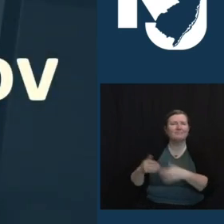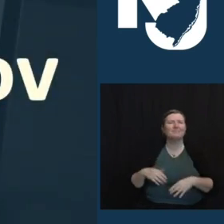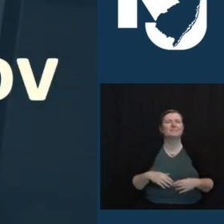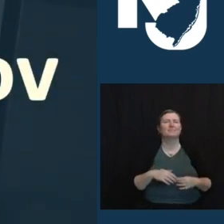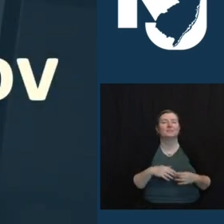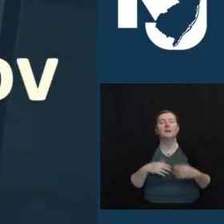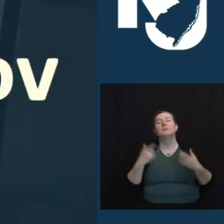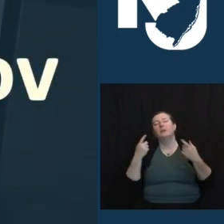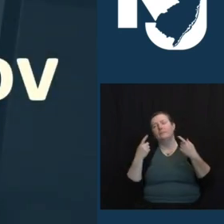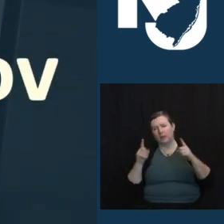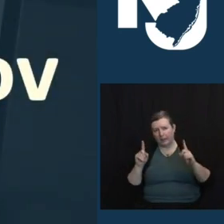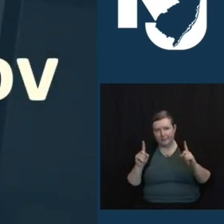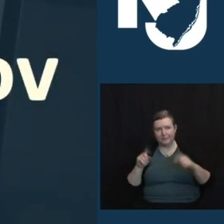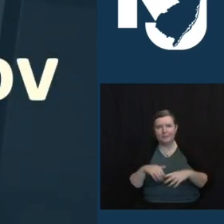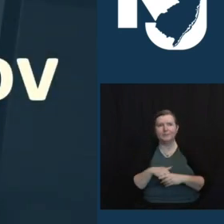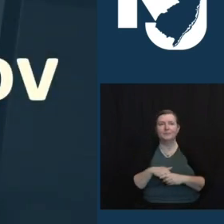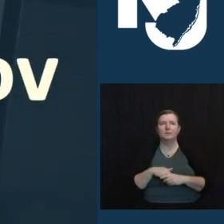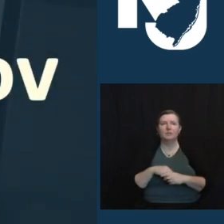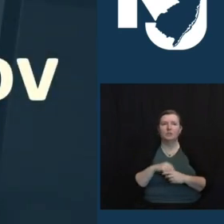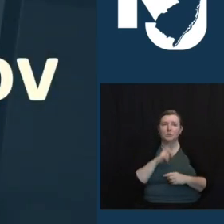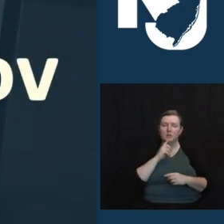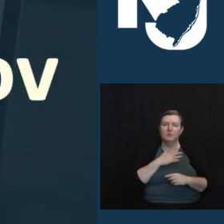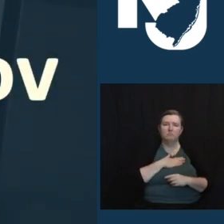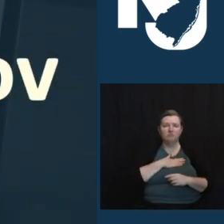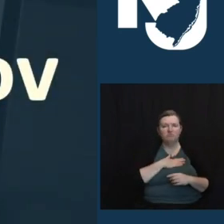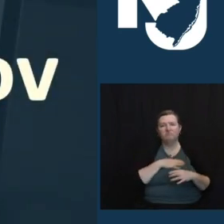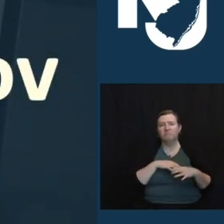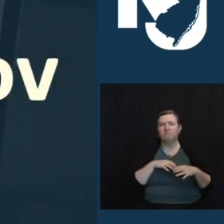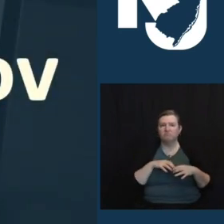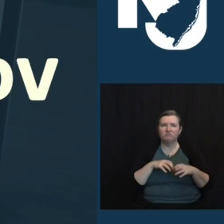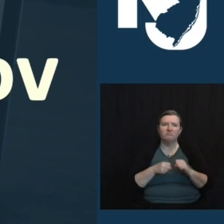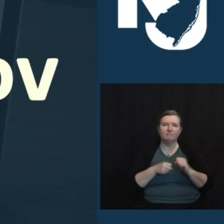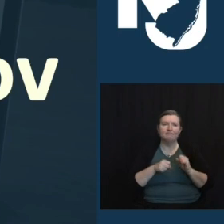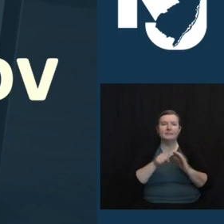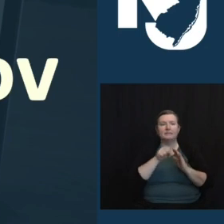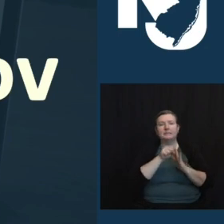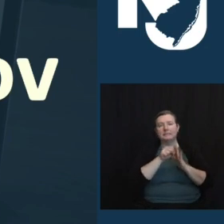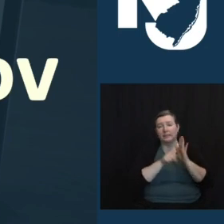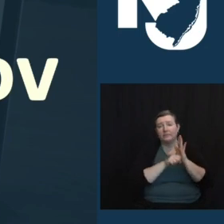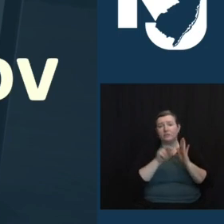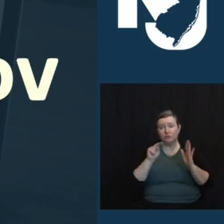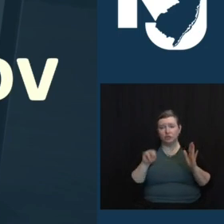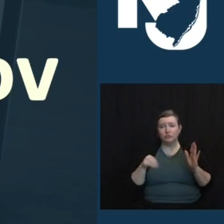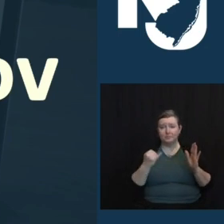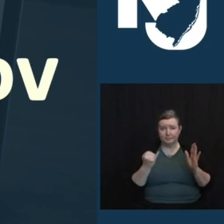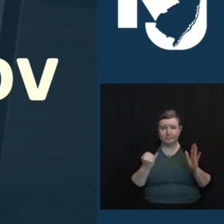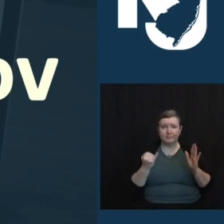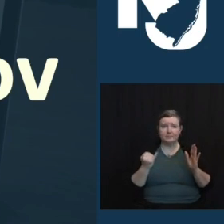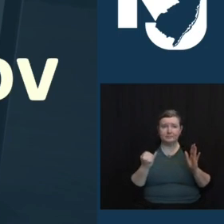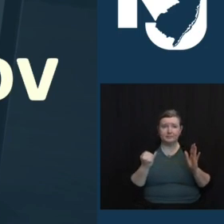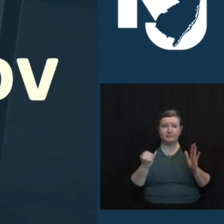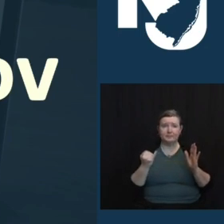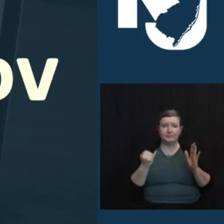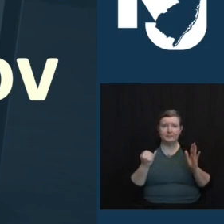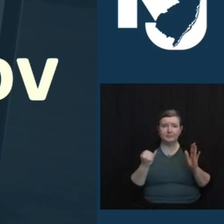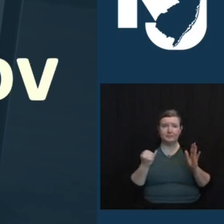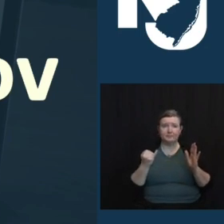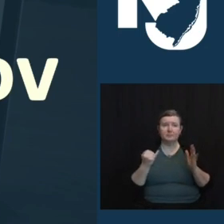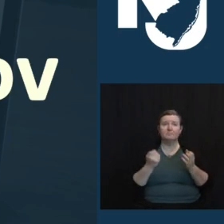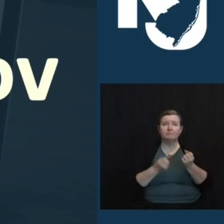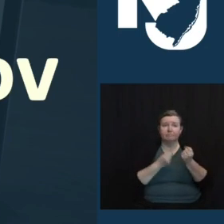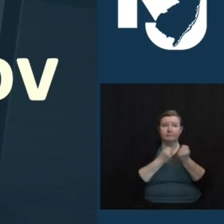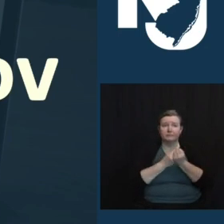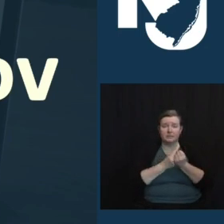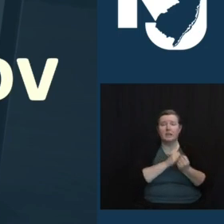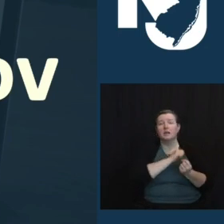have to say again with a heavier heart, the state of New Jersey stands in firm solidarity with the city and people of the Atlanta area as